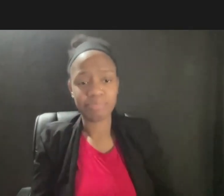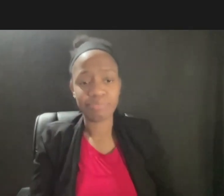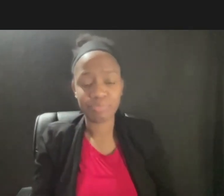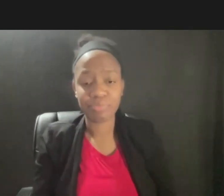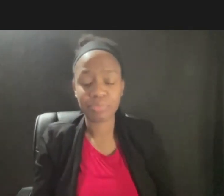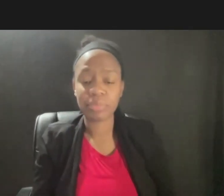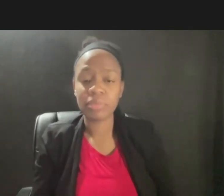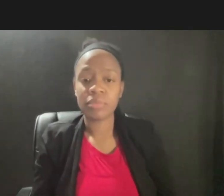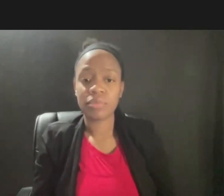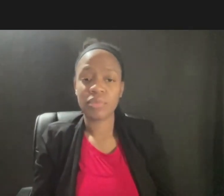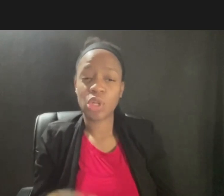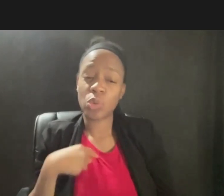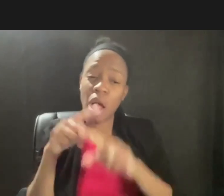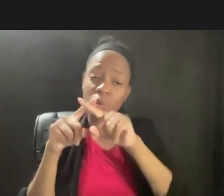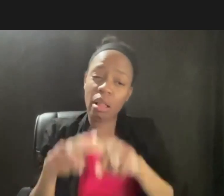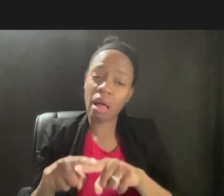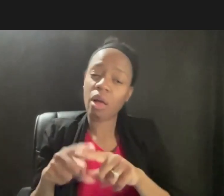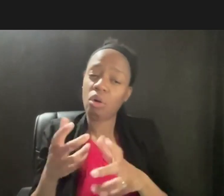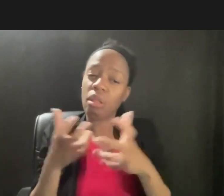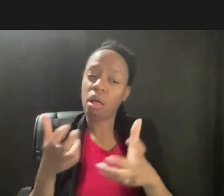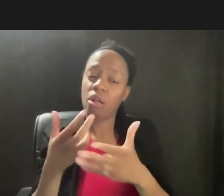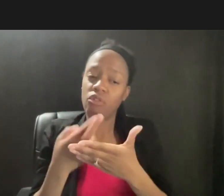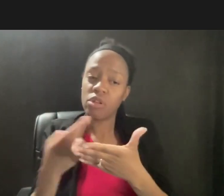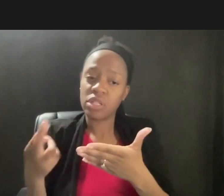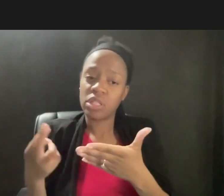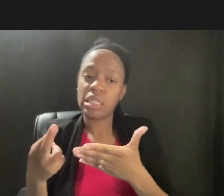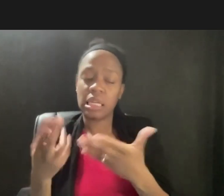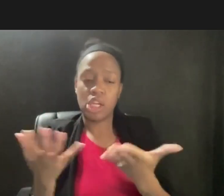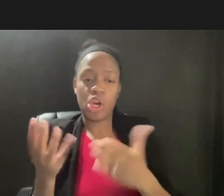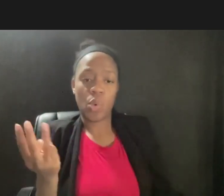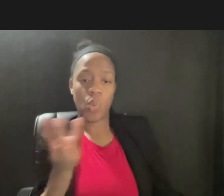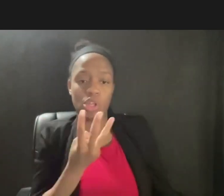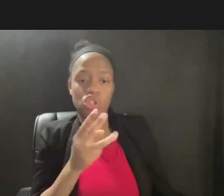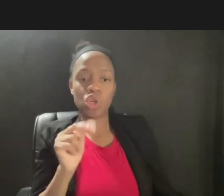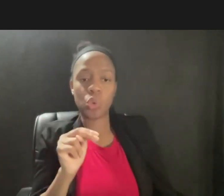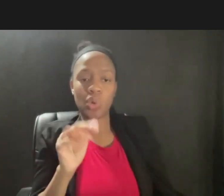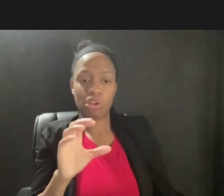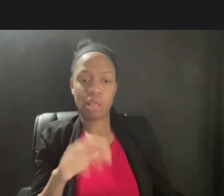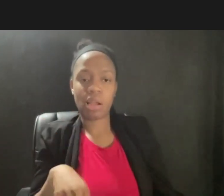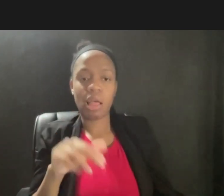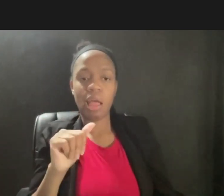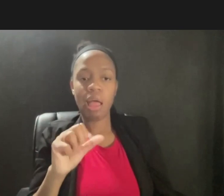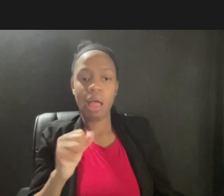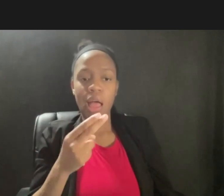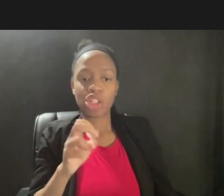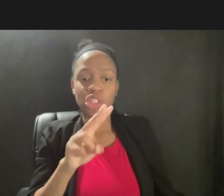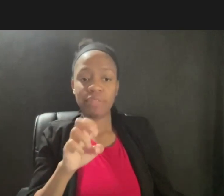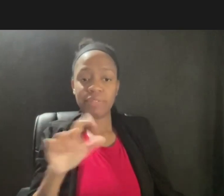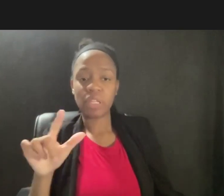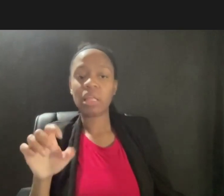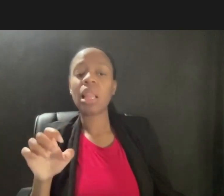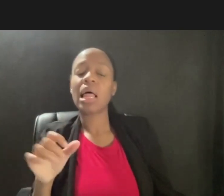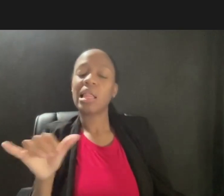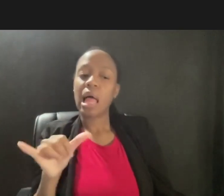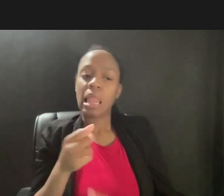So I rely heavily on some of the resources that we have here in Western North Carolina and Asheville, like Loving Food Resources and Western North